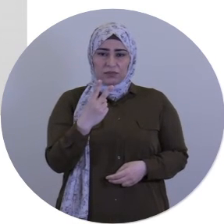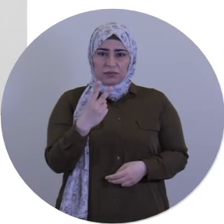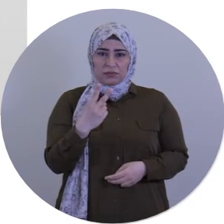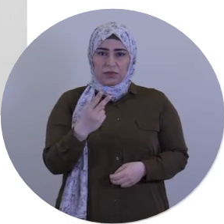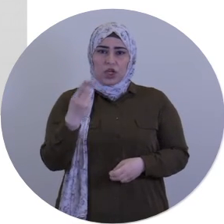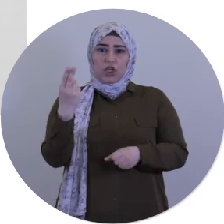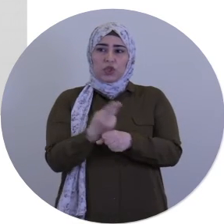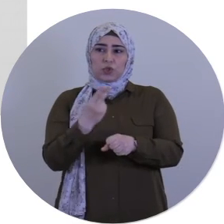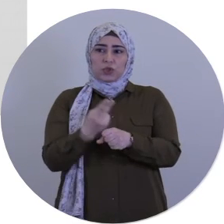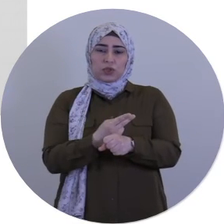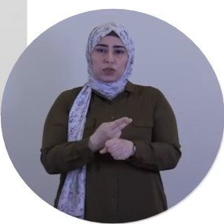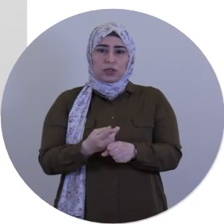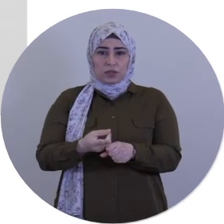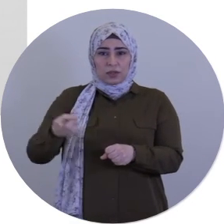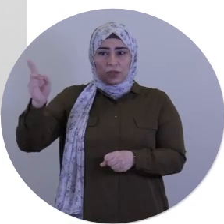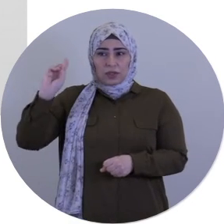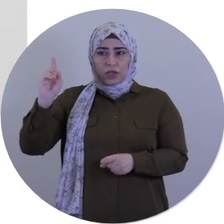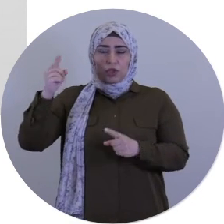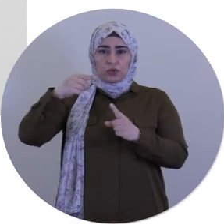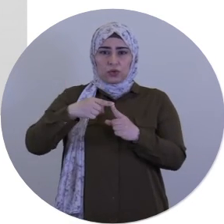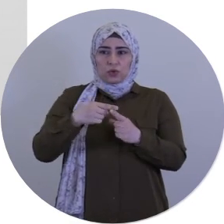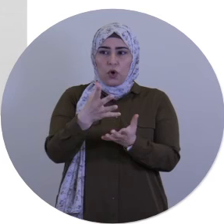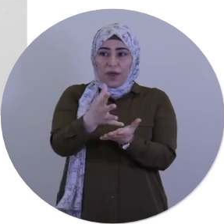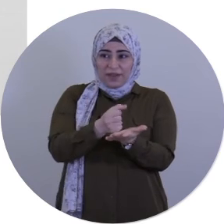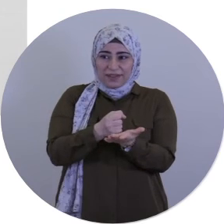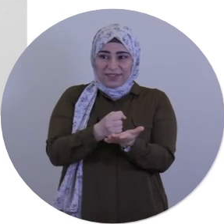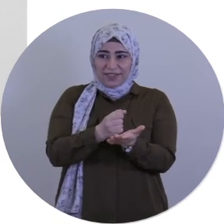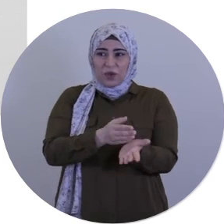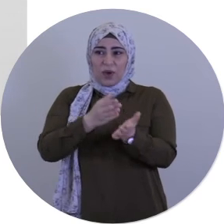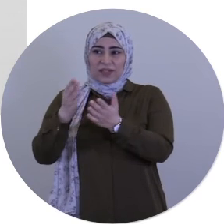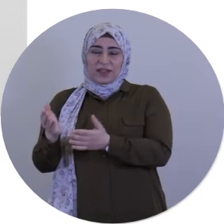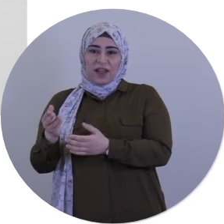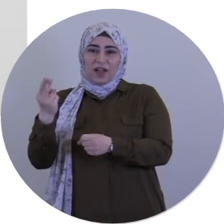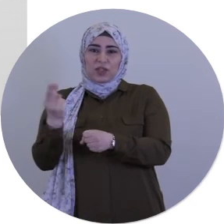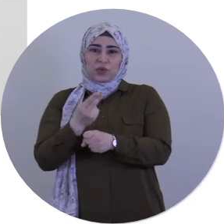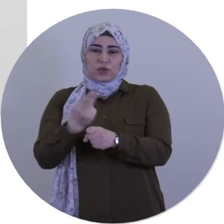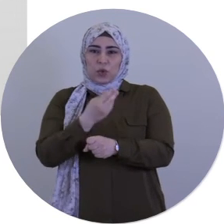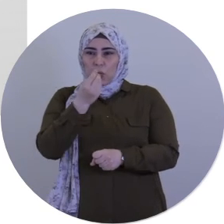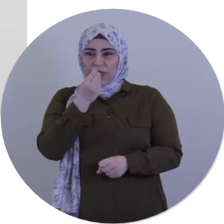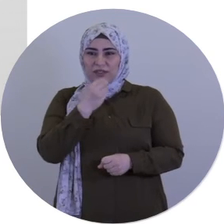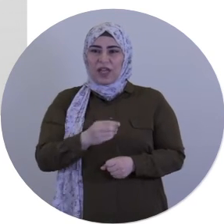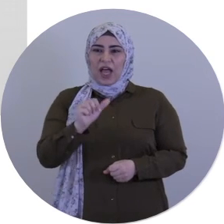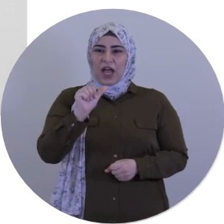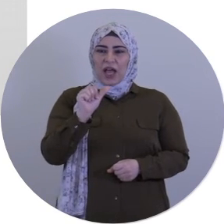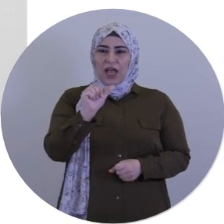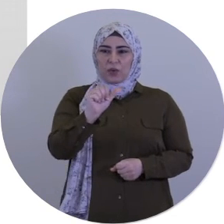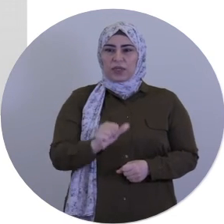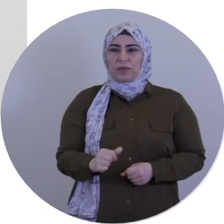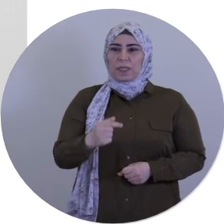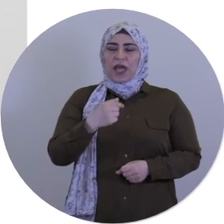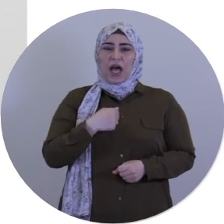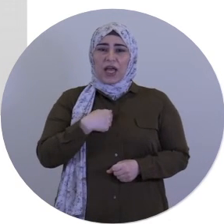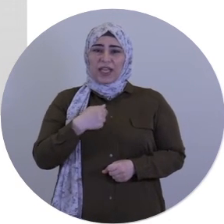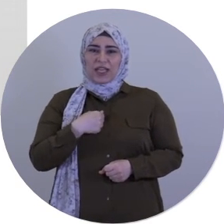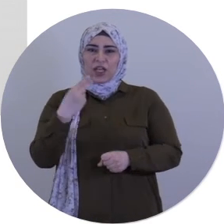Now it's time to check your answers. I what? A little money, but now I earn a lot. Obviously, it's going to be what?